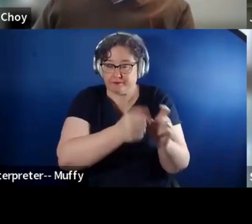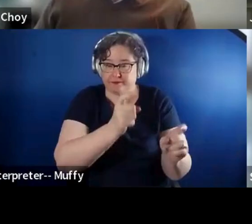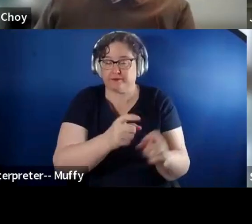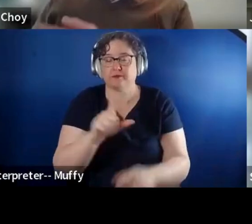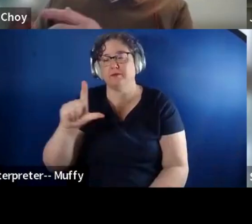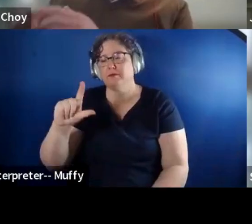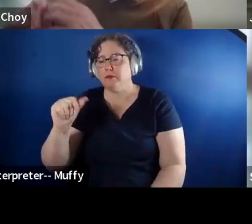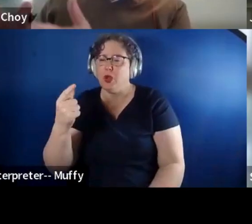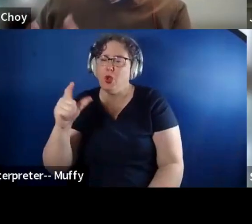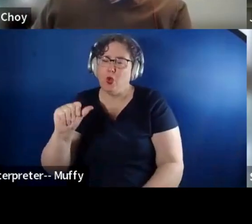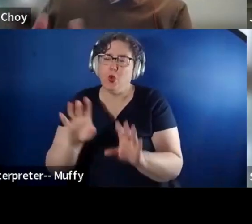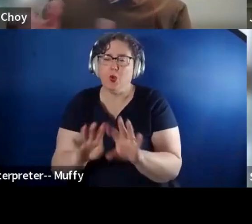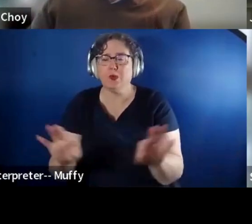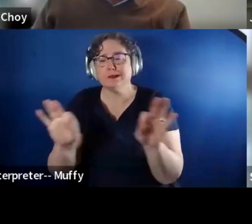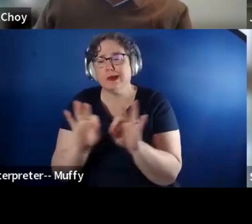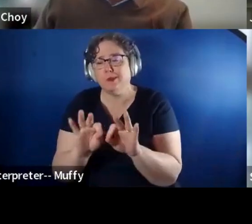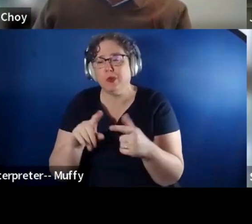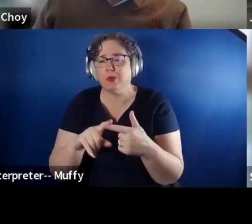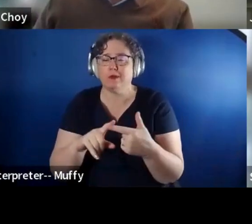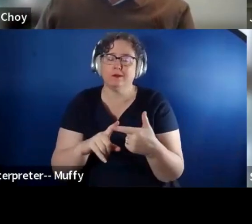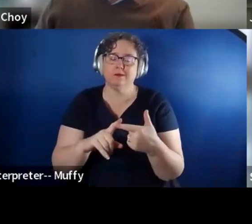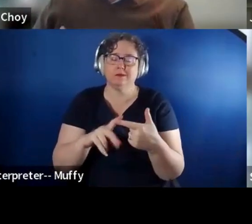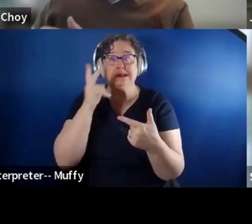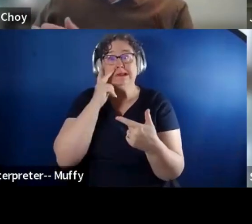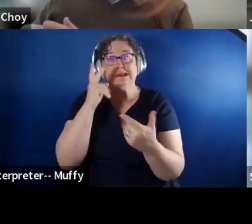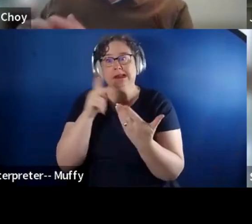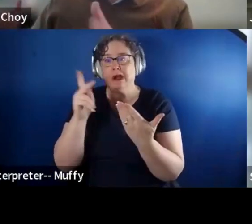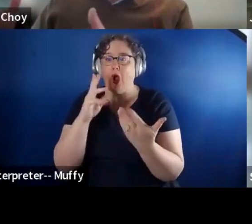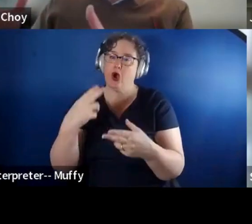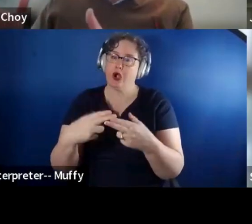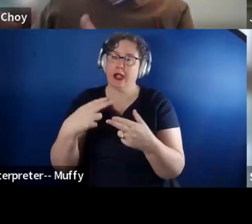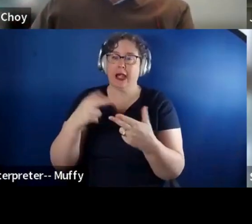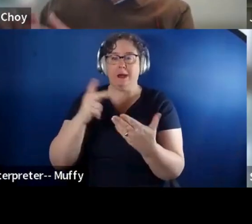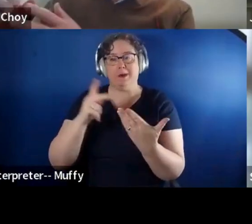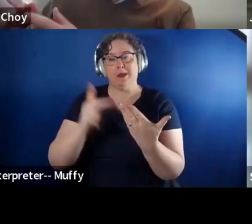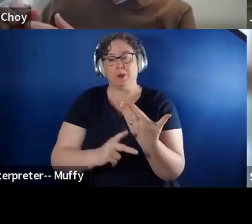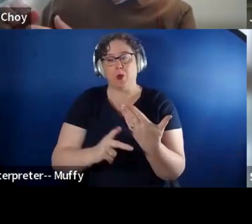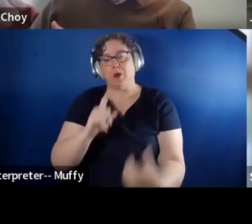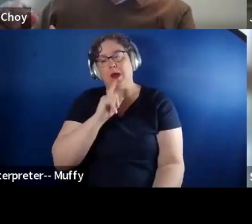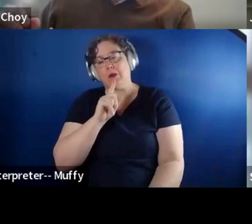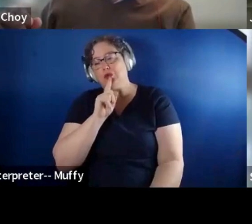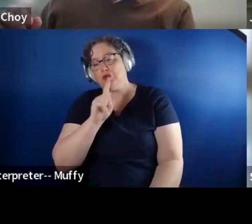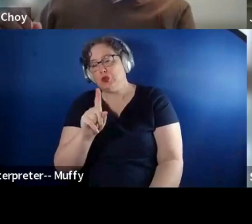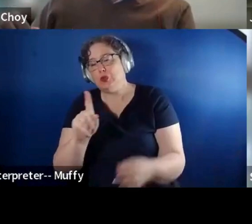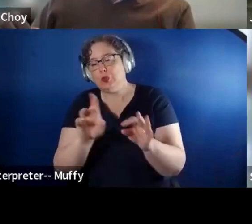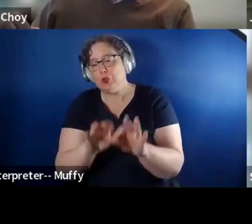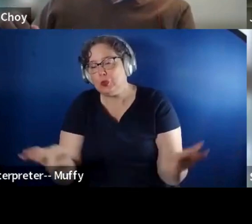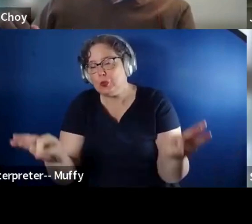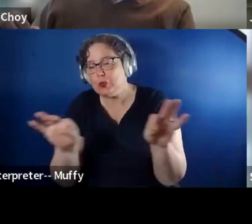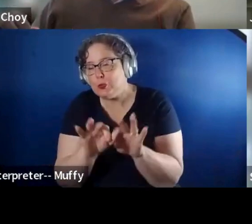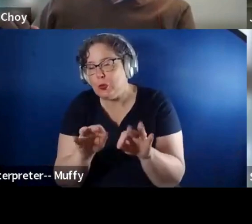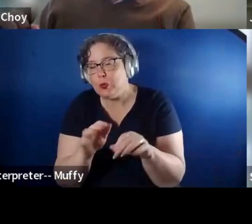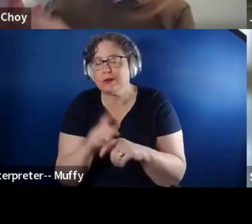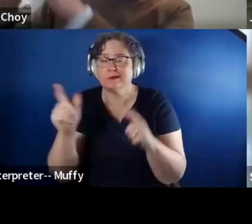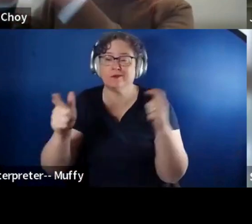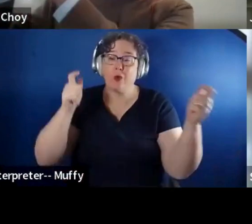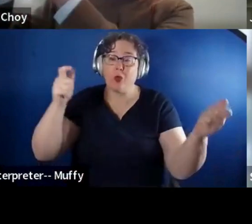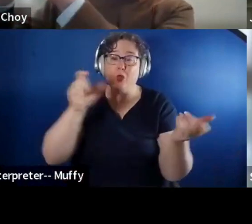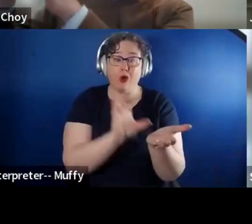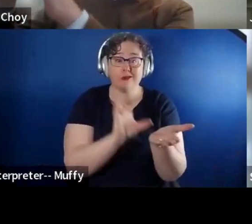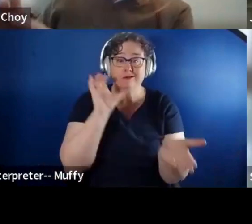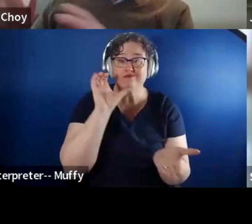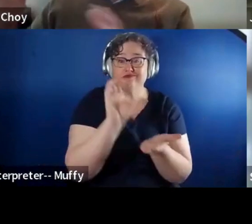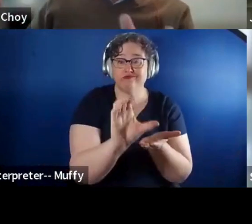is important. Sure, placement in their programs important. The larger sponsorships, there's maybe a up